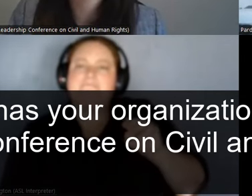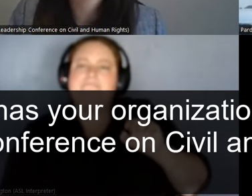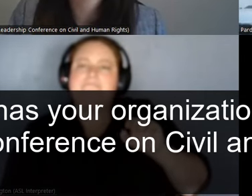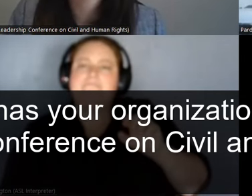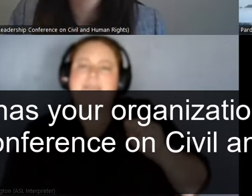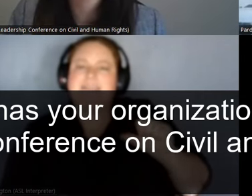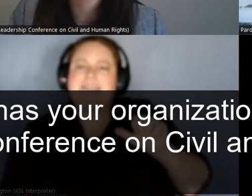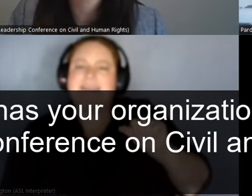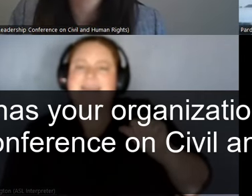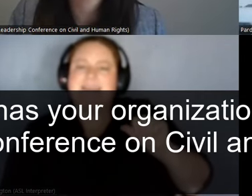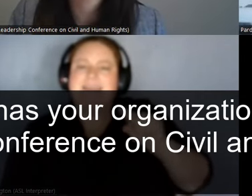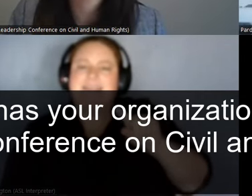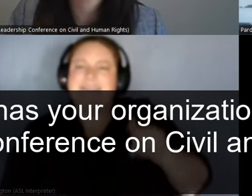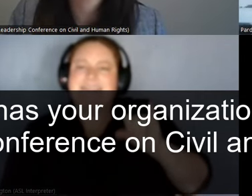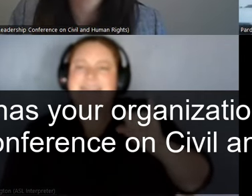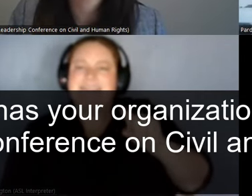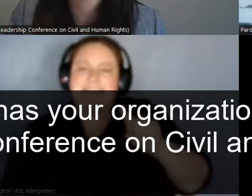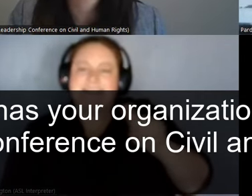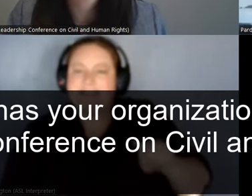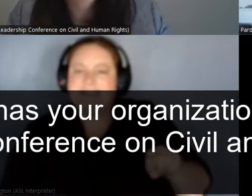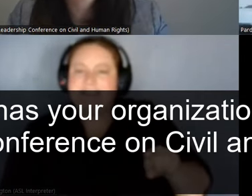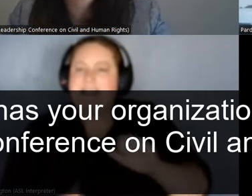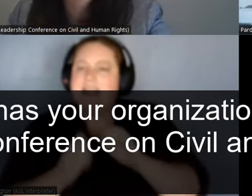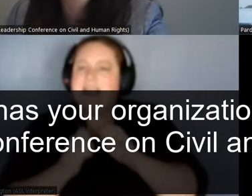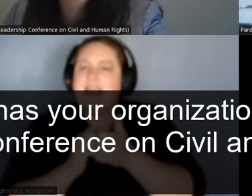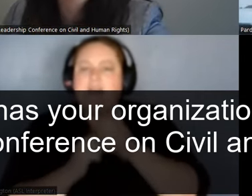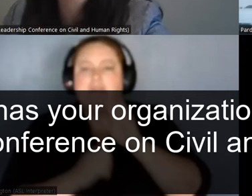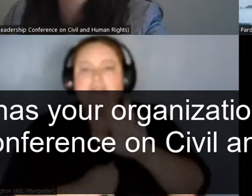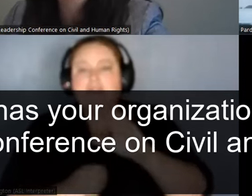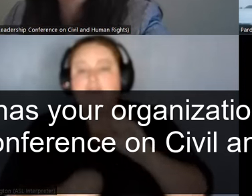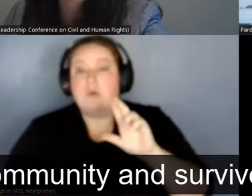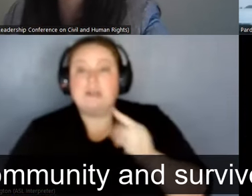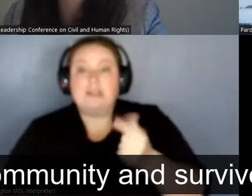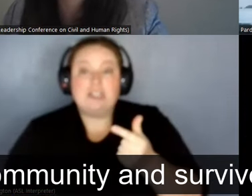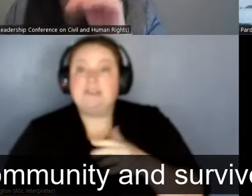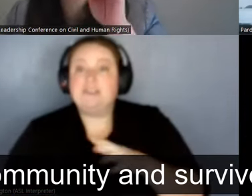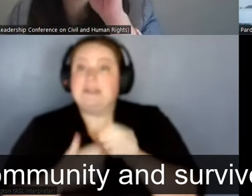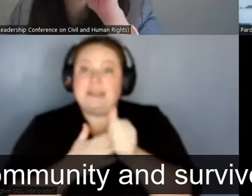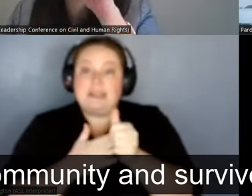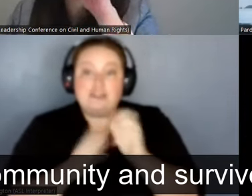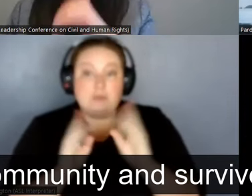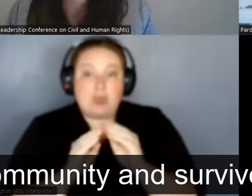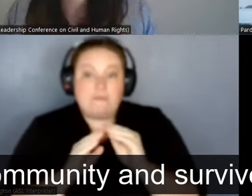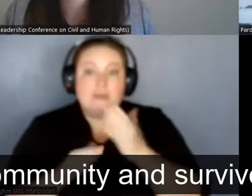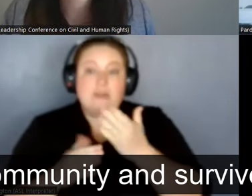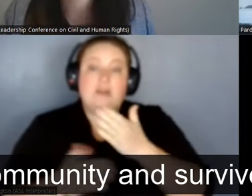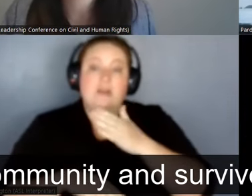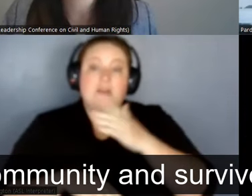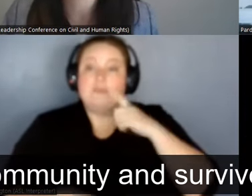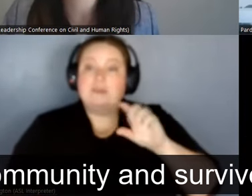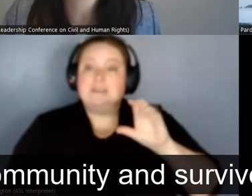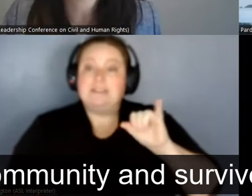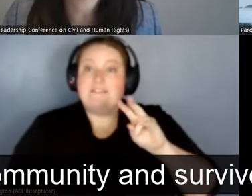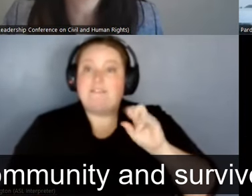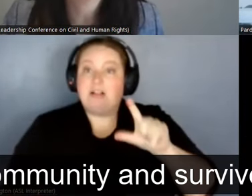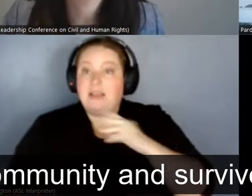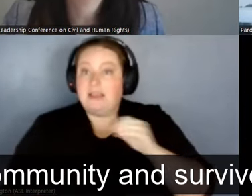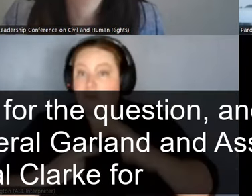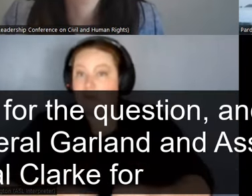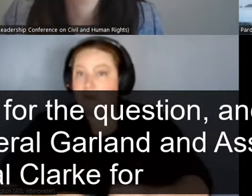how has your organization, the Leadership Conference on Civil and Human Rights, empowered community and survivor